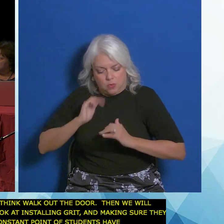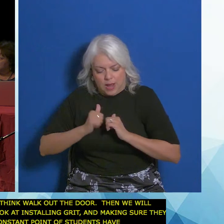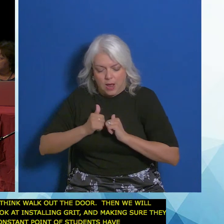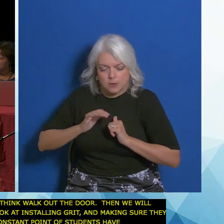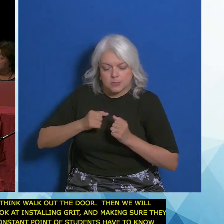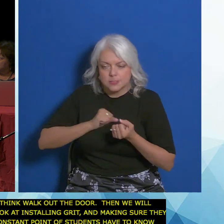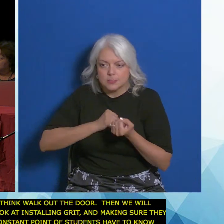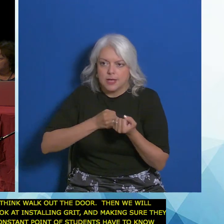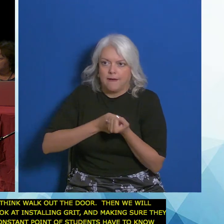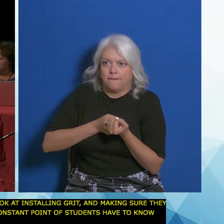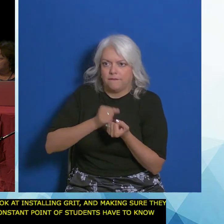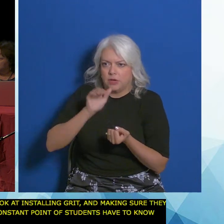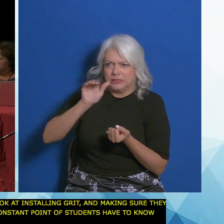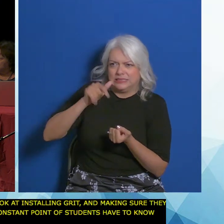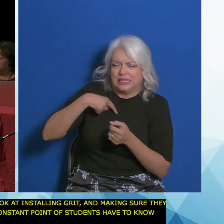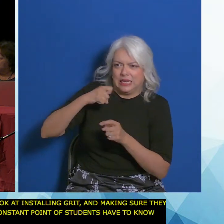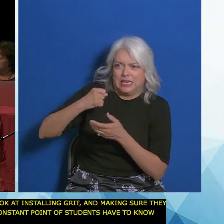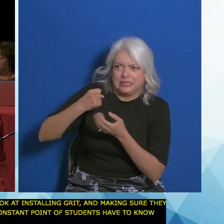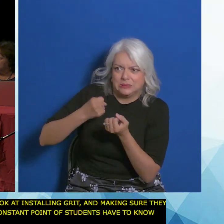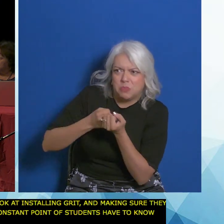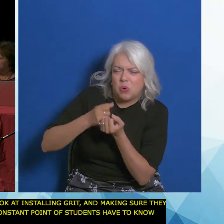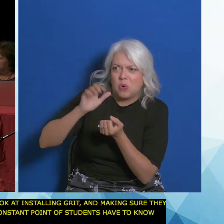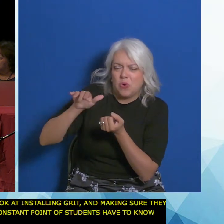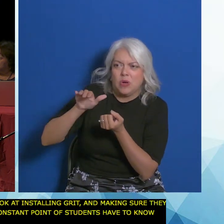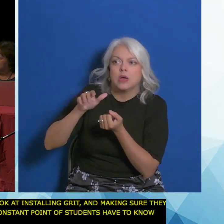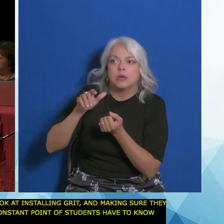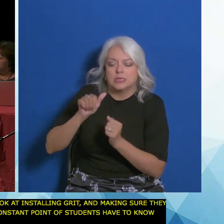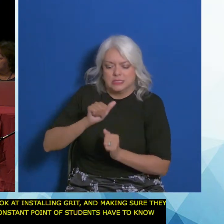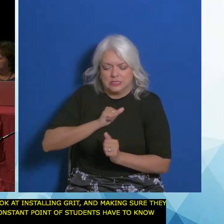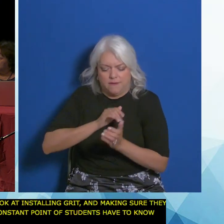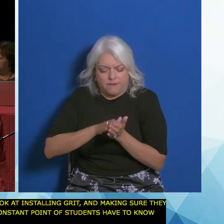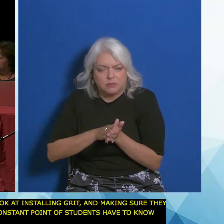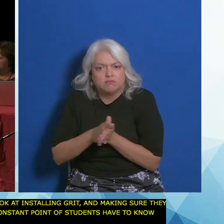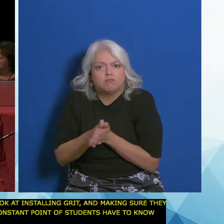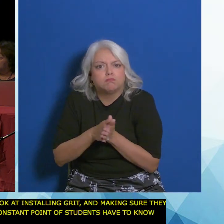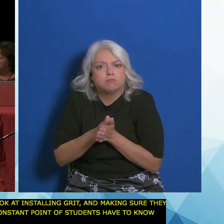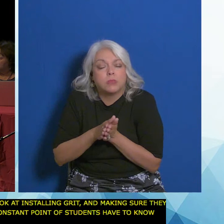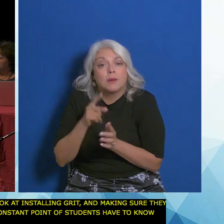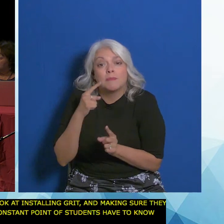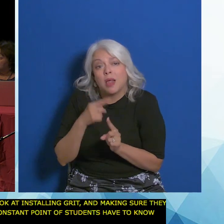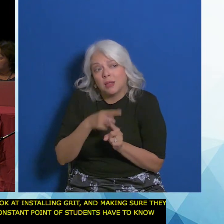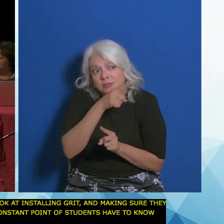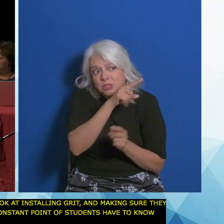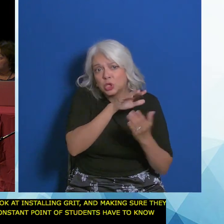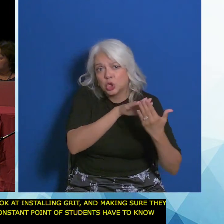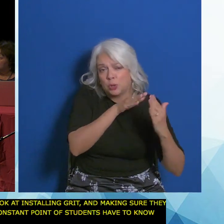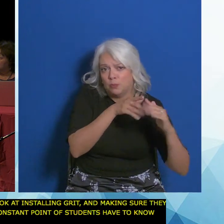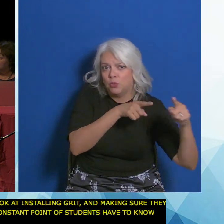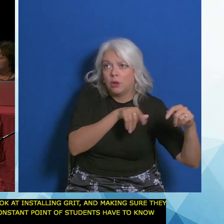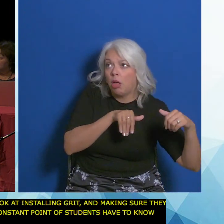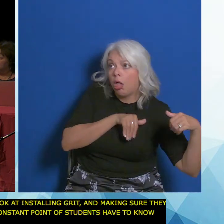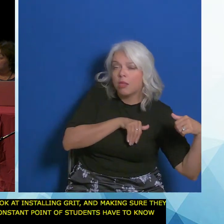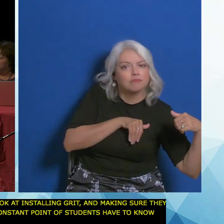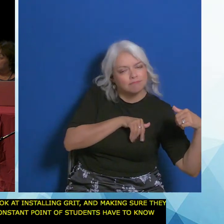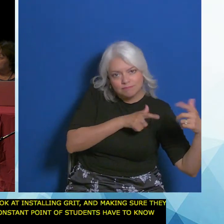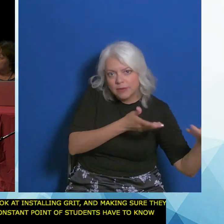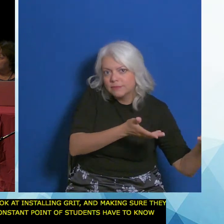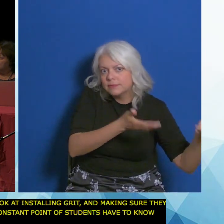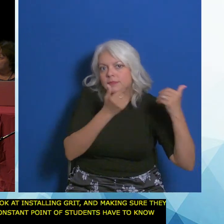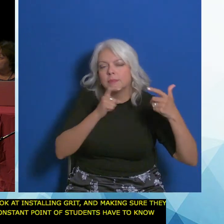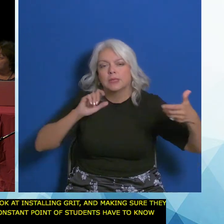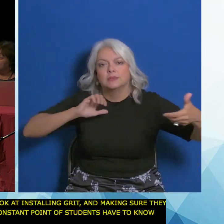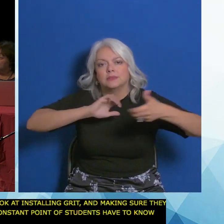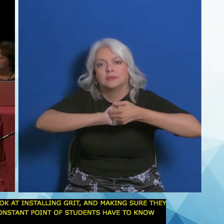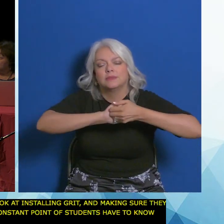ask for the help that they need. That agency will also be in the community as well, and as well as we have to have